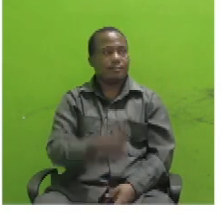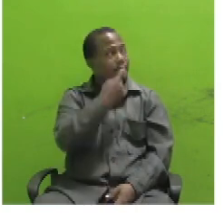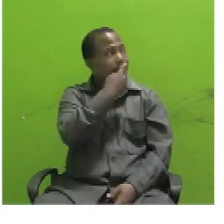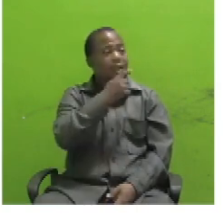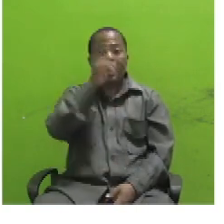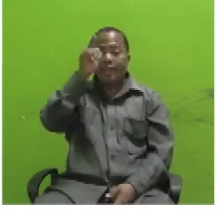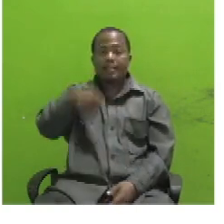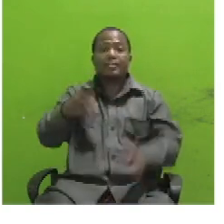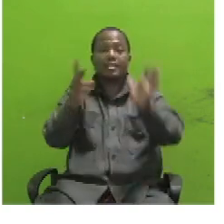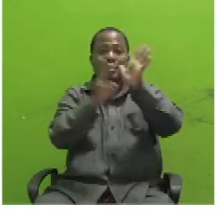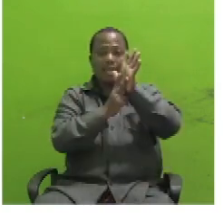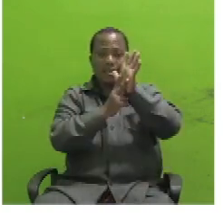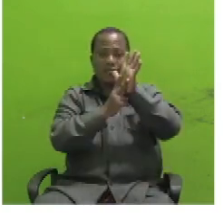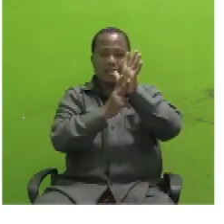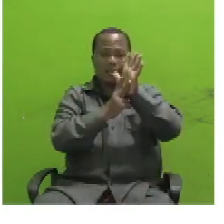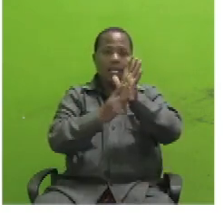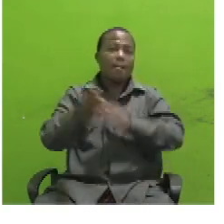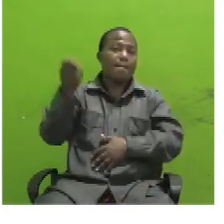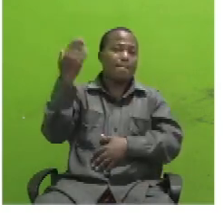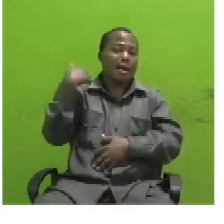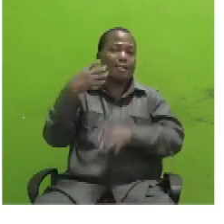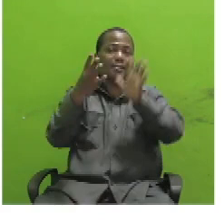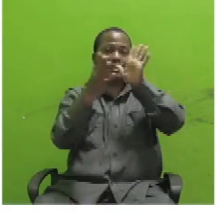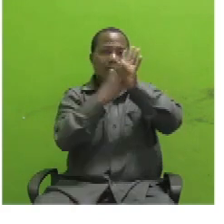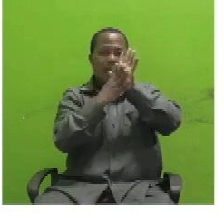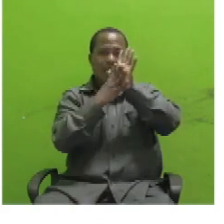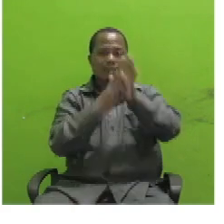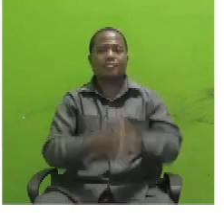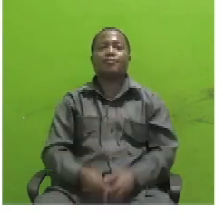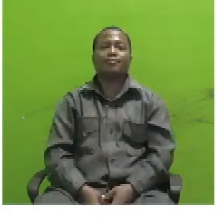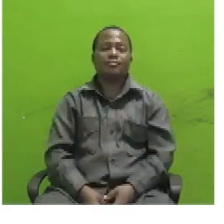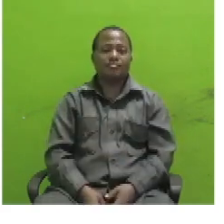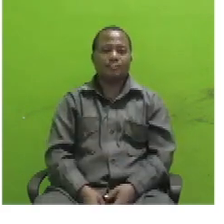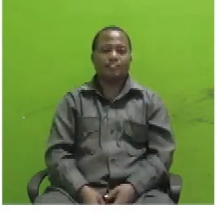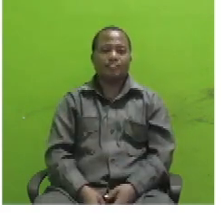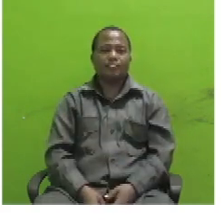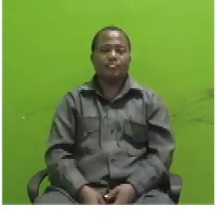It is 7 past 9.